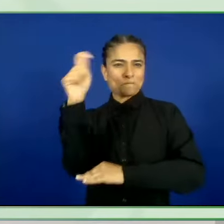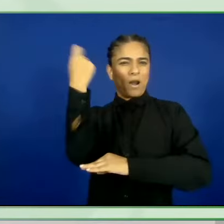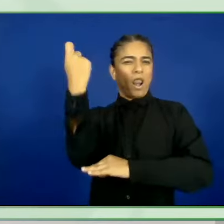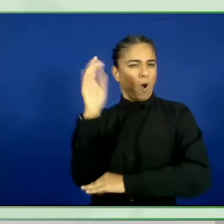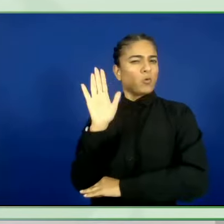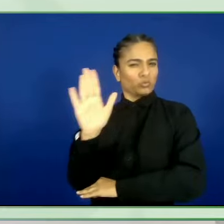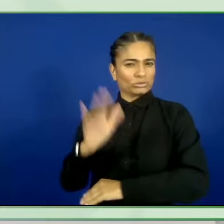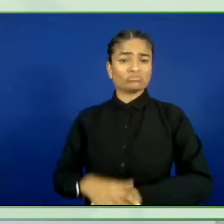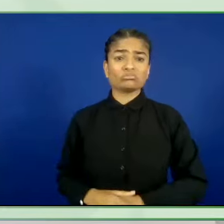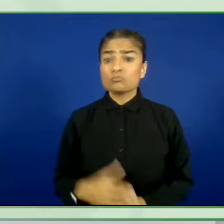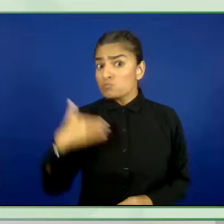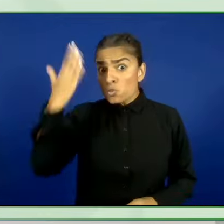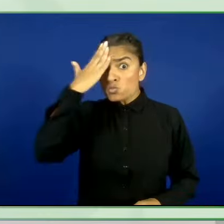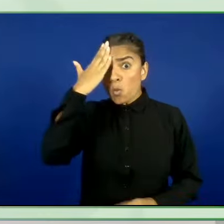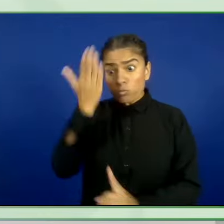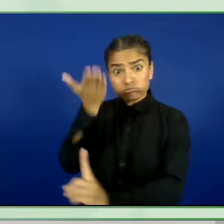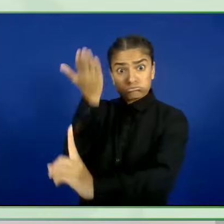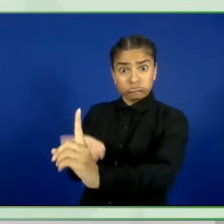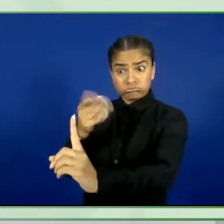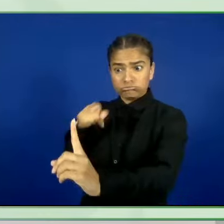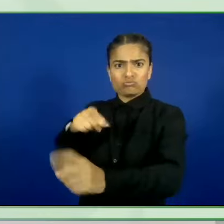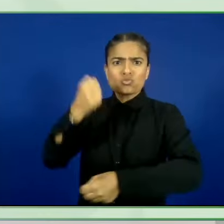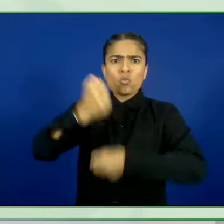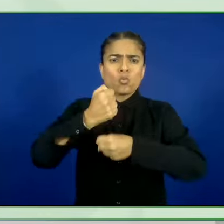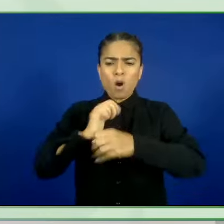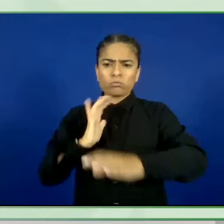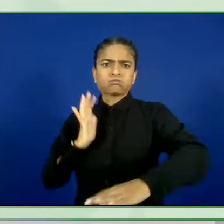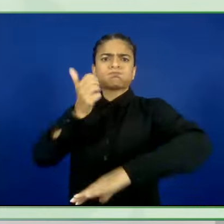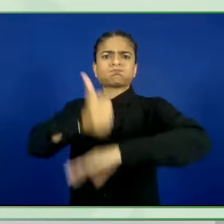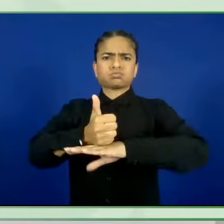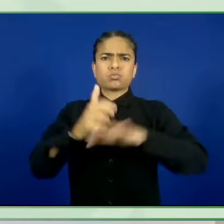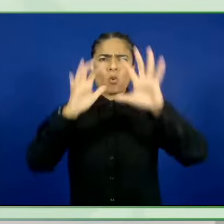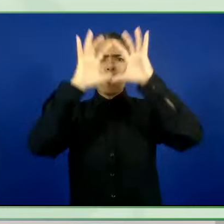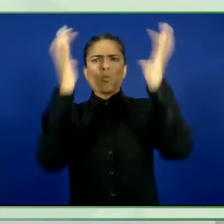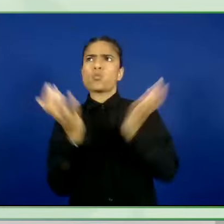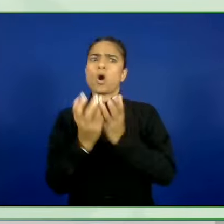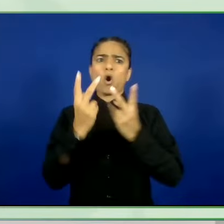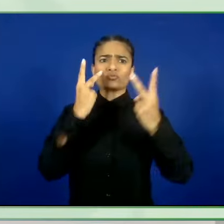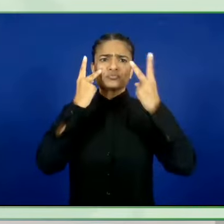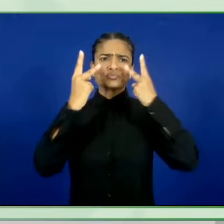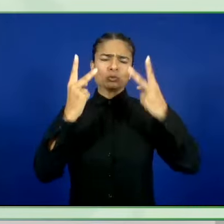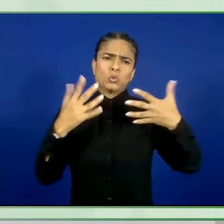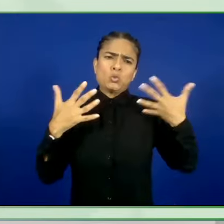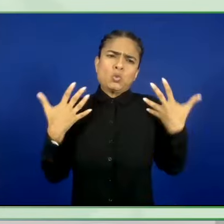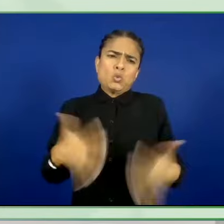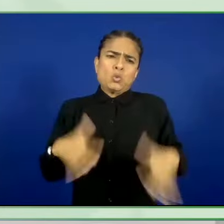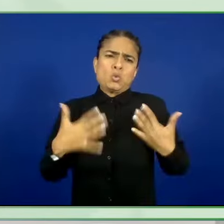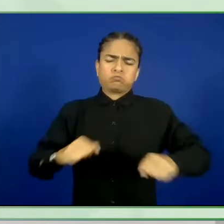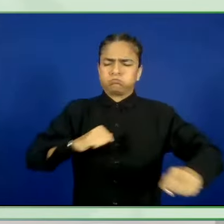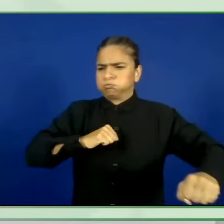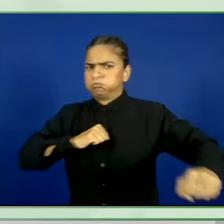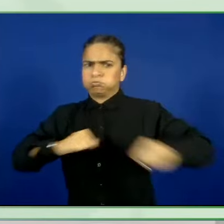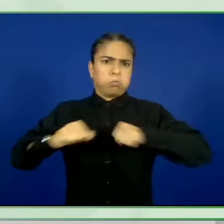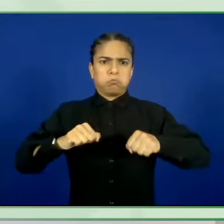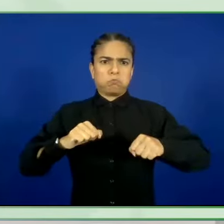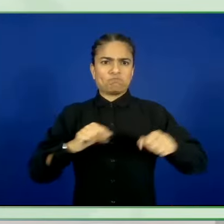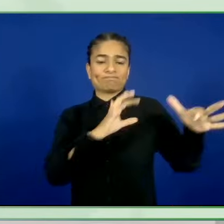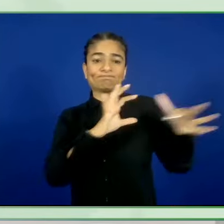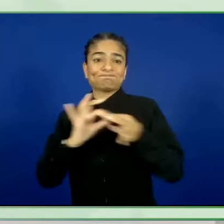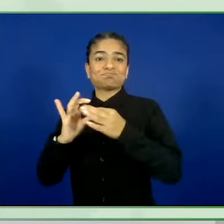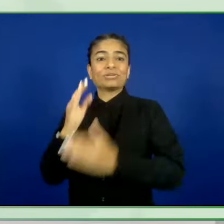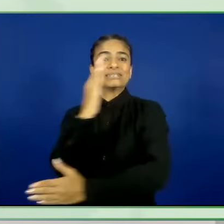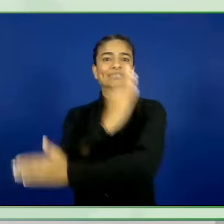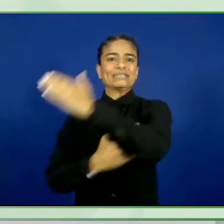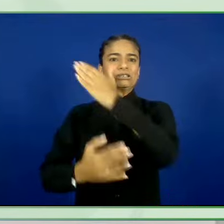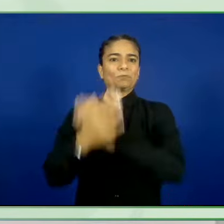Vision has developed a groundbreaking disability case management app. So, to kick